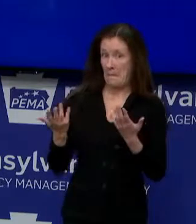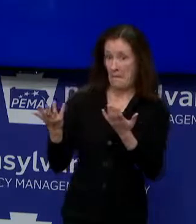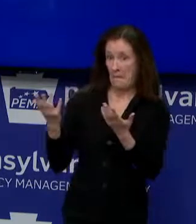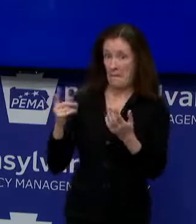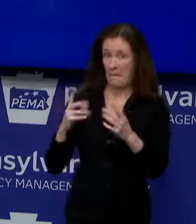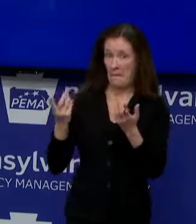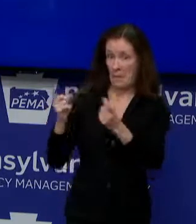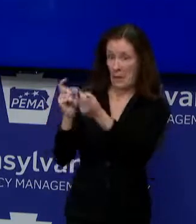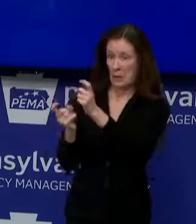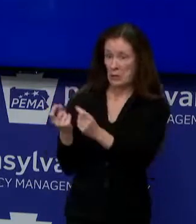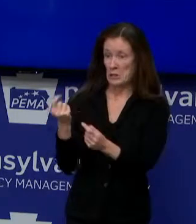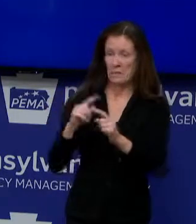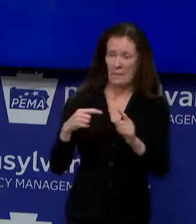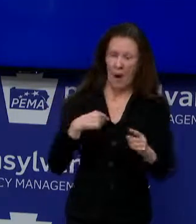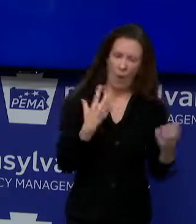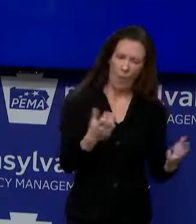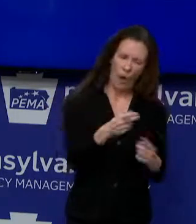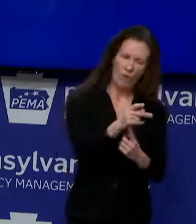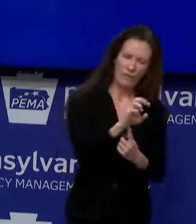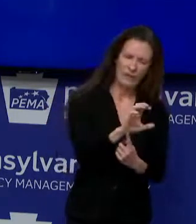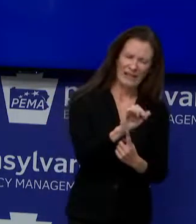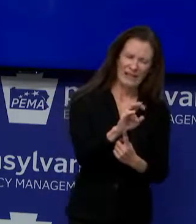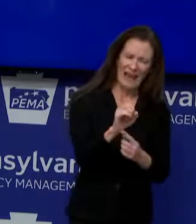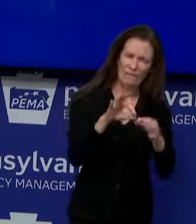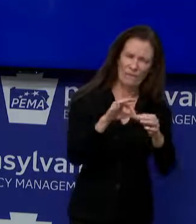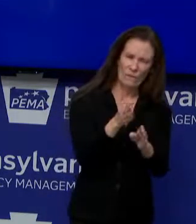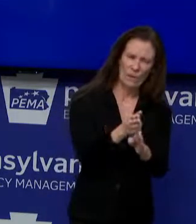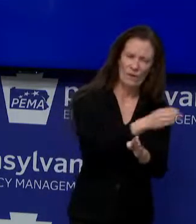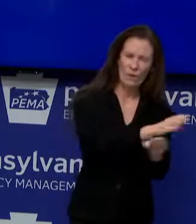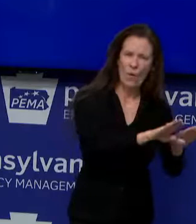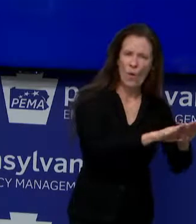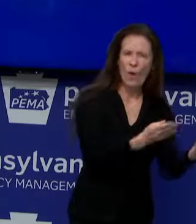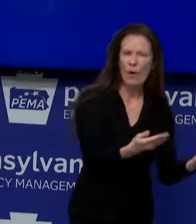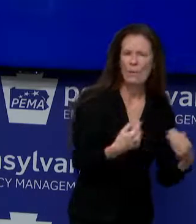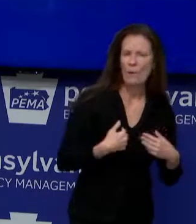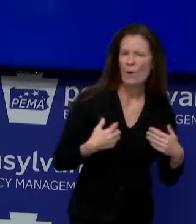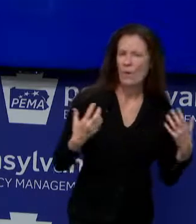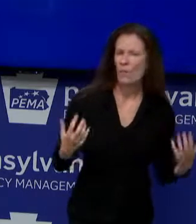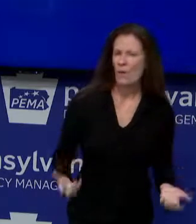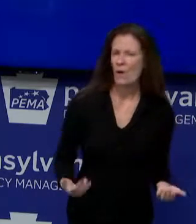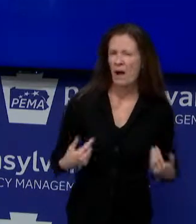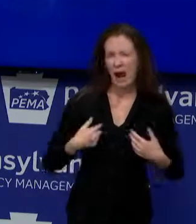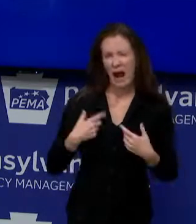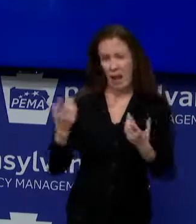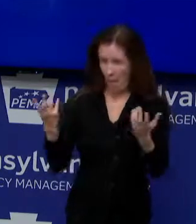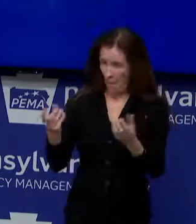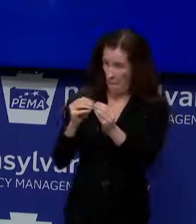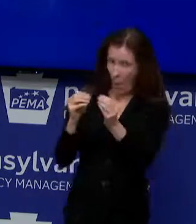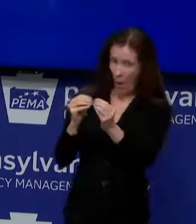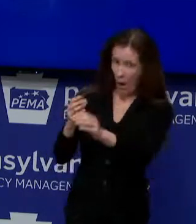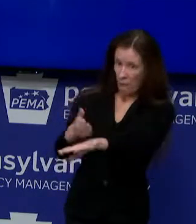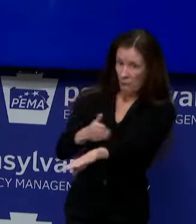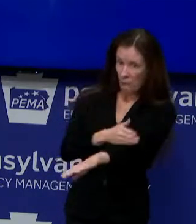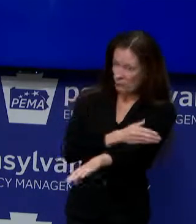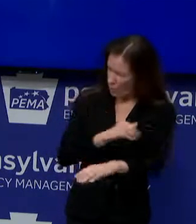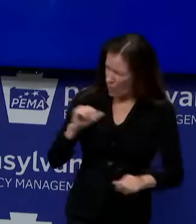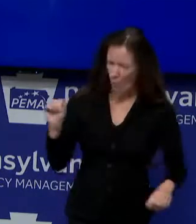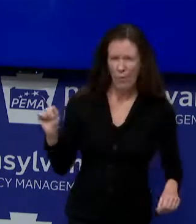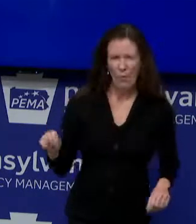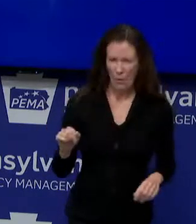is, do I think that we can make it better? I do. And I'm hoping that we can do the same way we did it before, in a